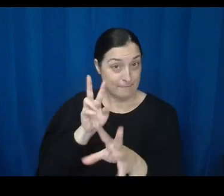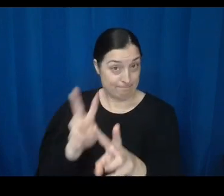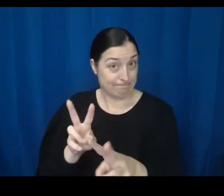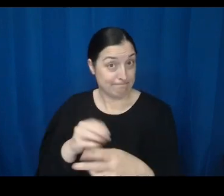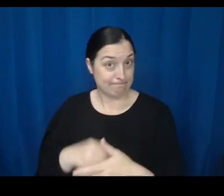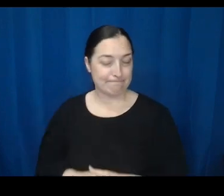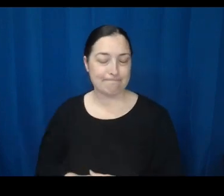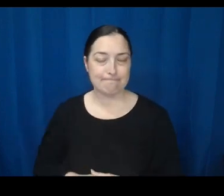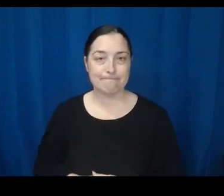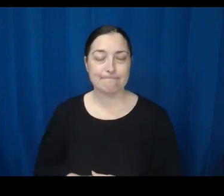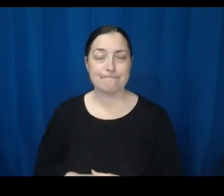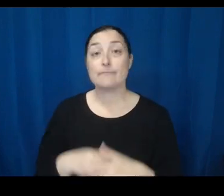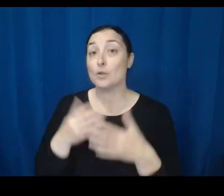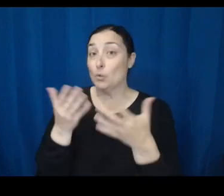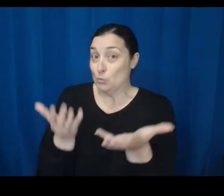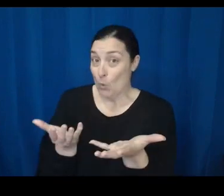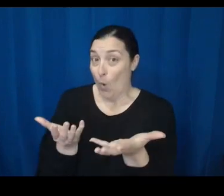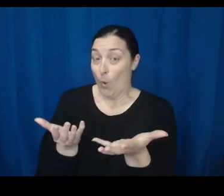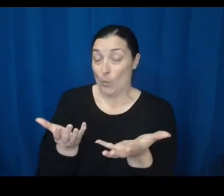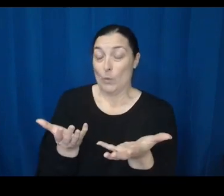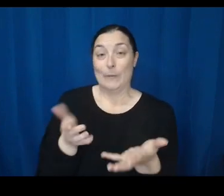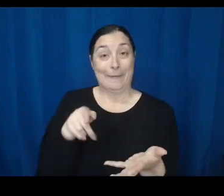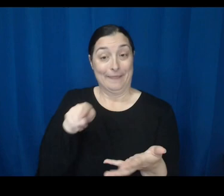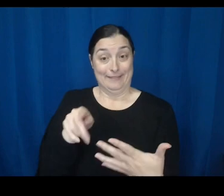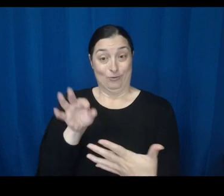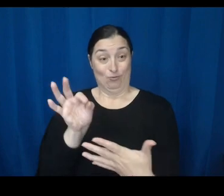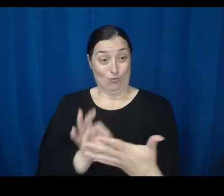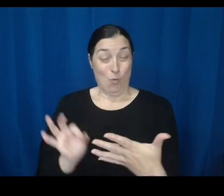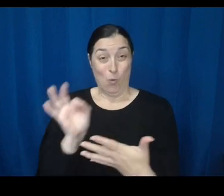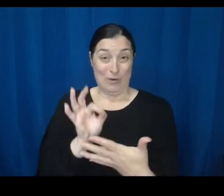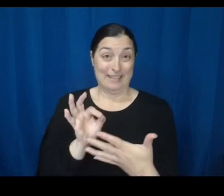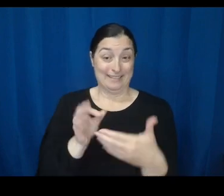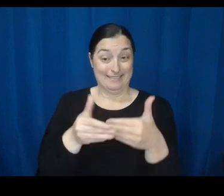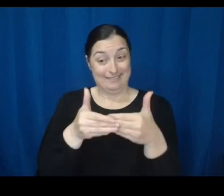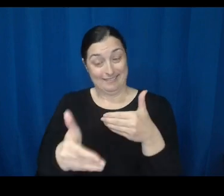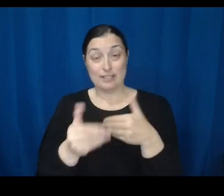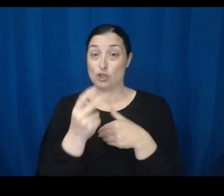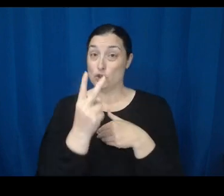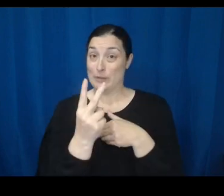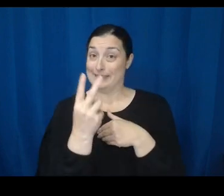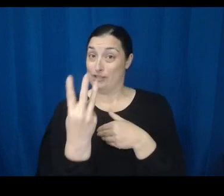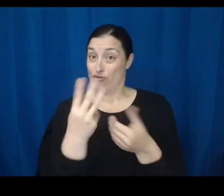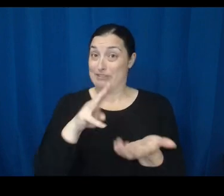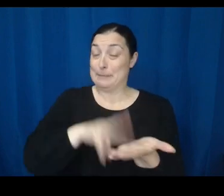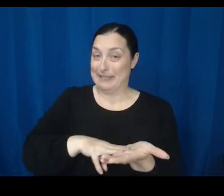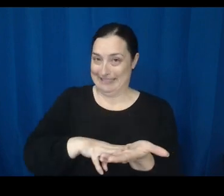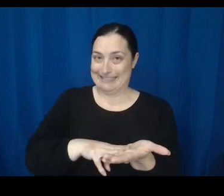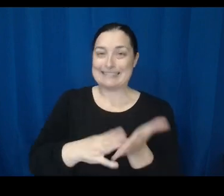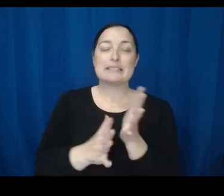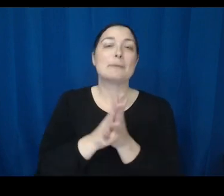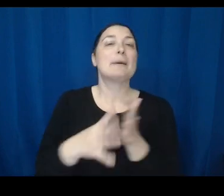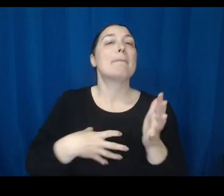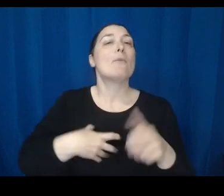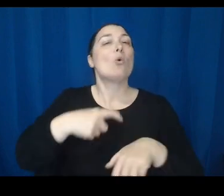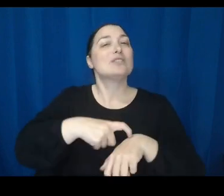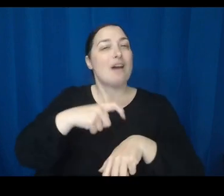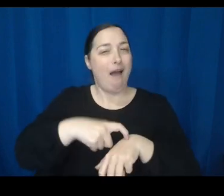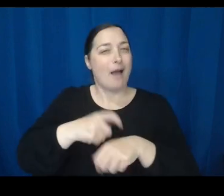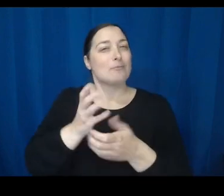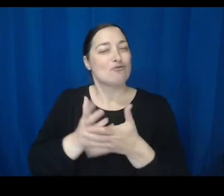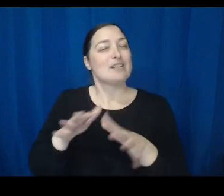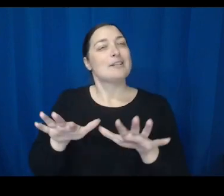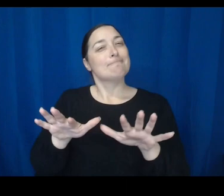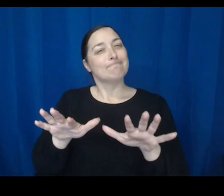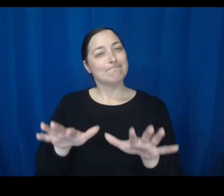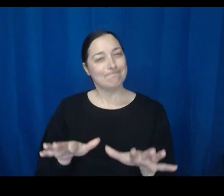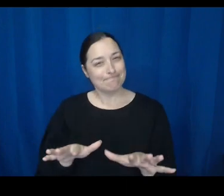So this whole drawing is going to go for 23 minutes. Right. So we've got a bit more time to settle into it.